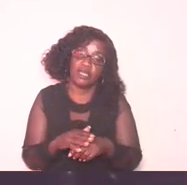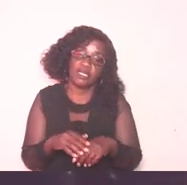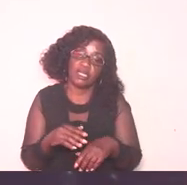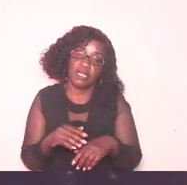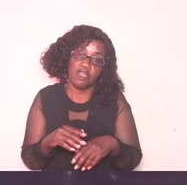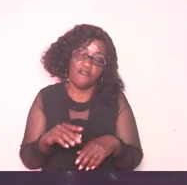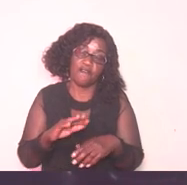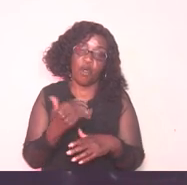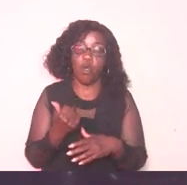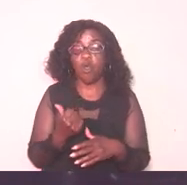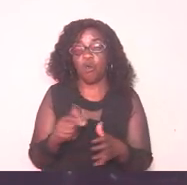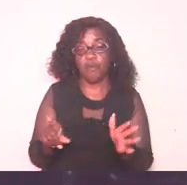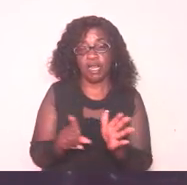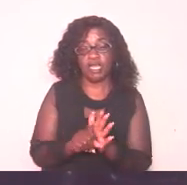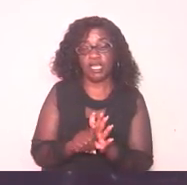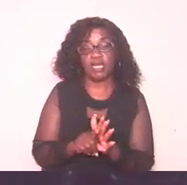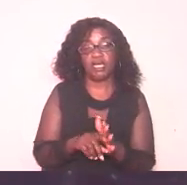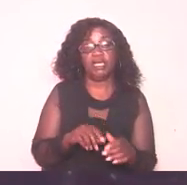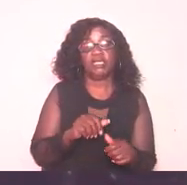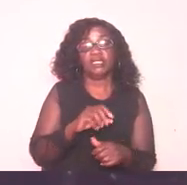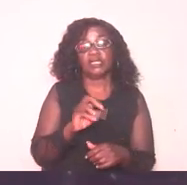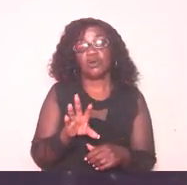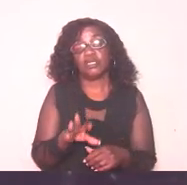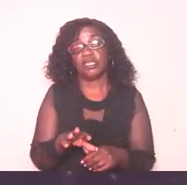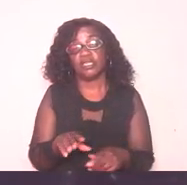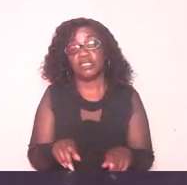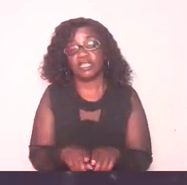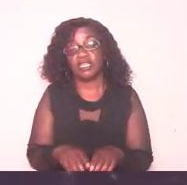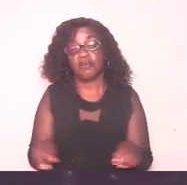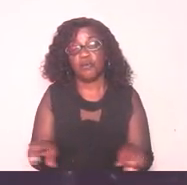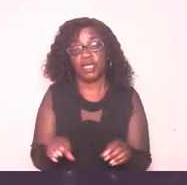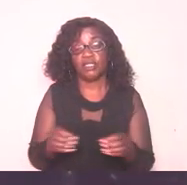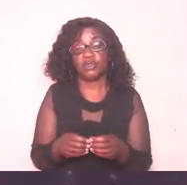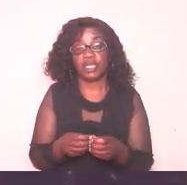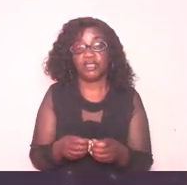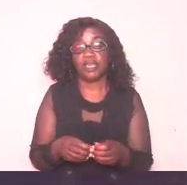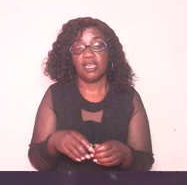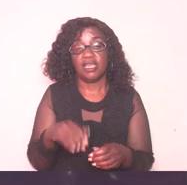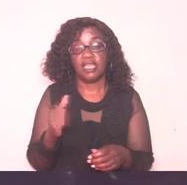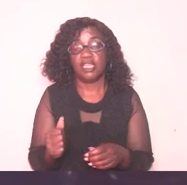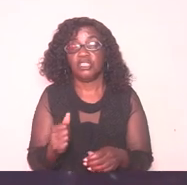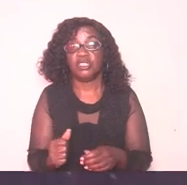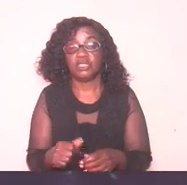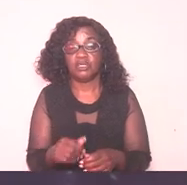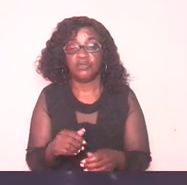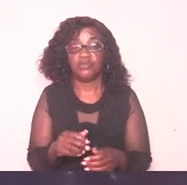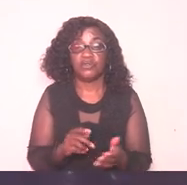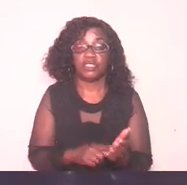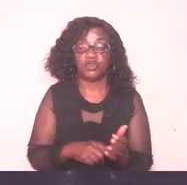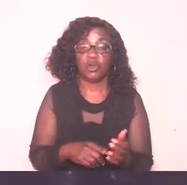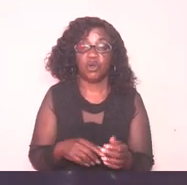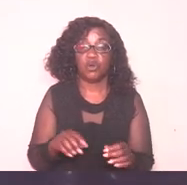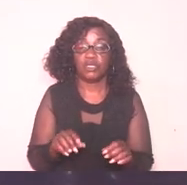from a legal perspective, the society is supposed to be harmonized, and an age of sexual consent that is 16 is there